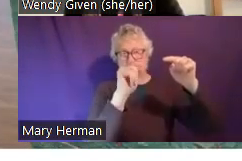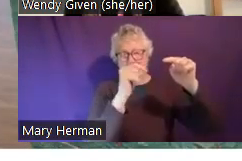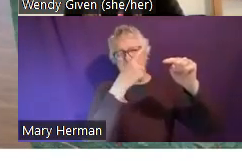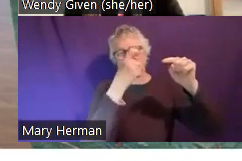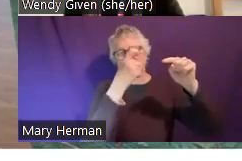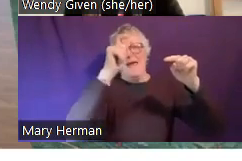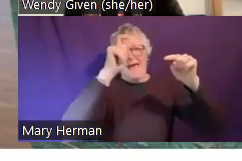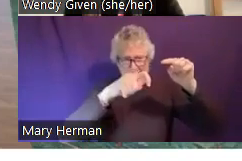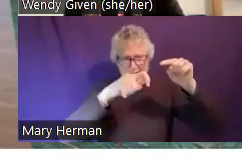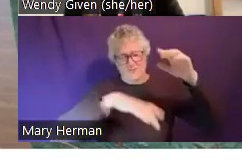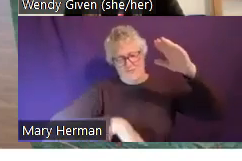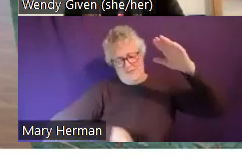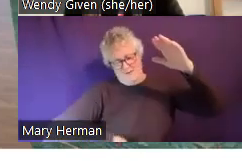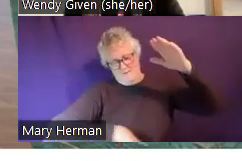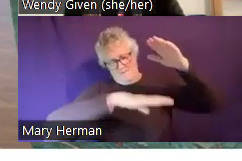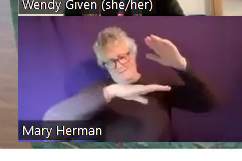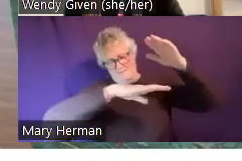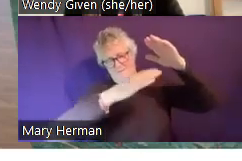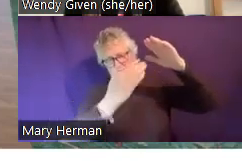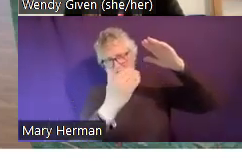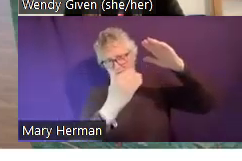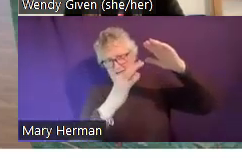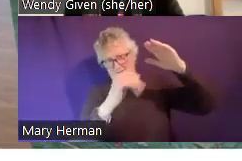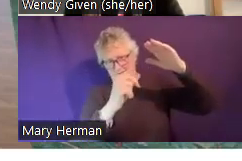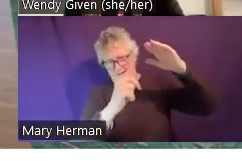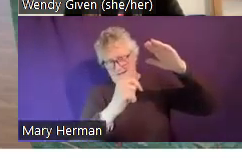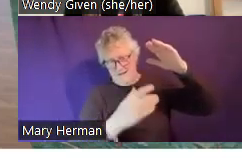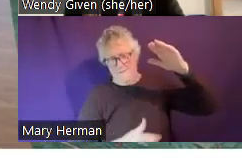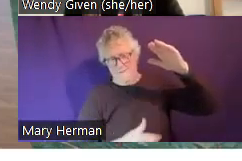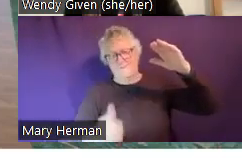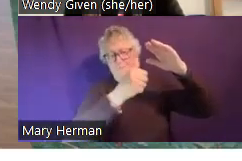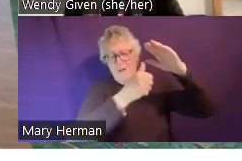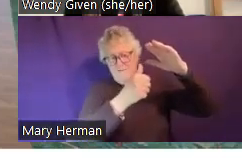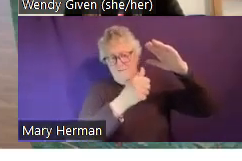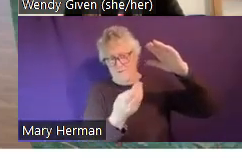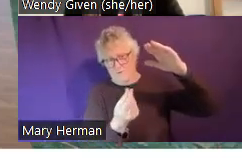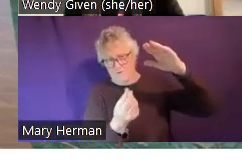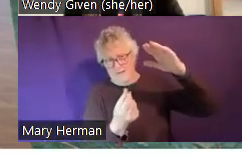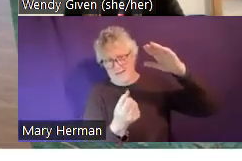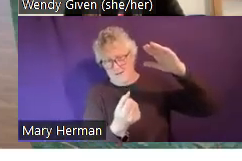Yeah, so that's about the zone.